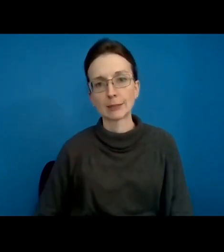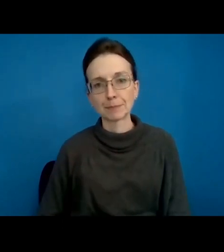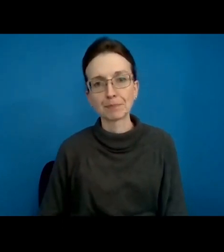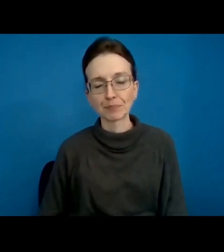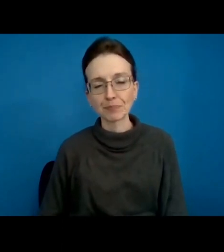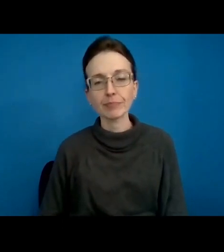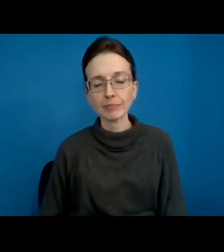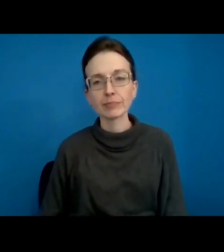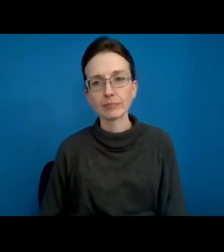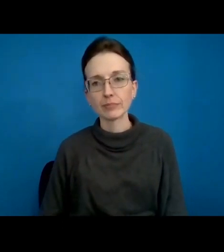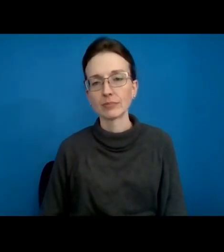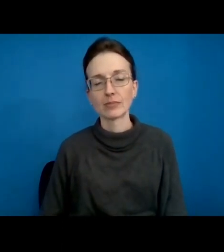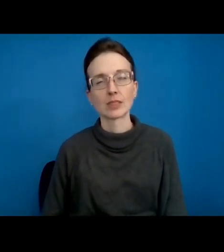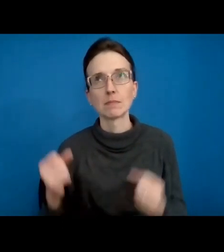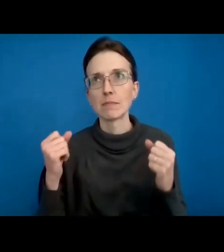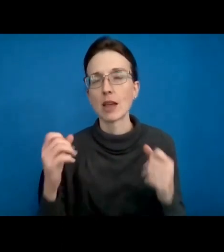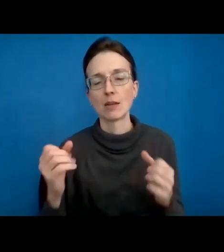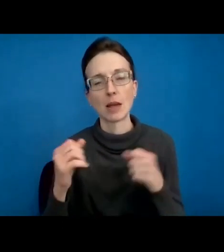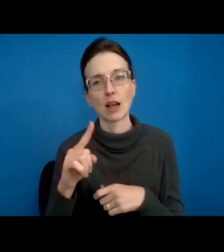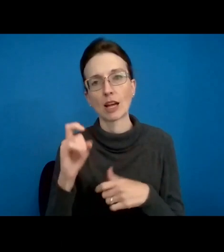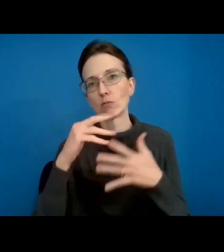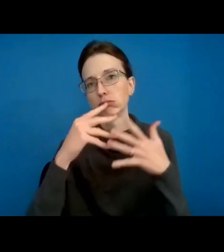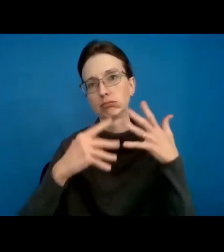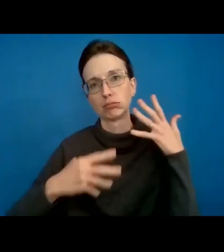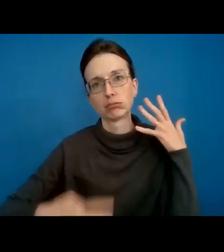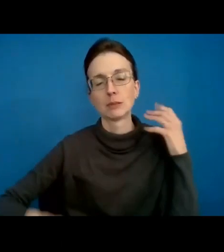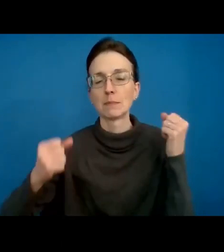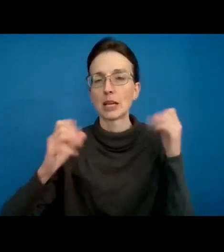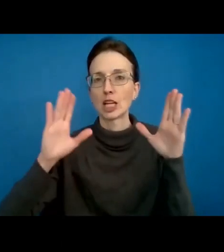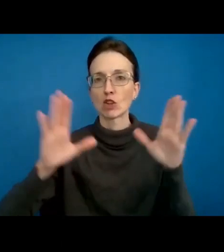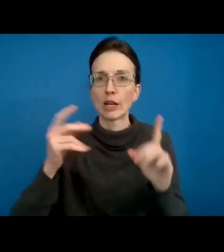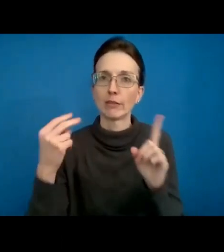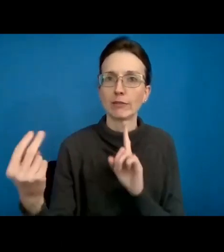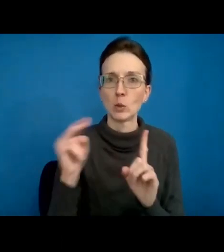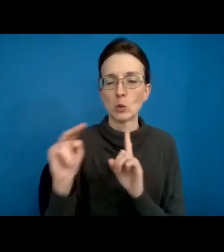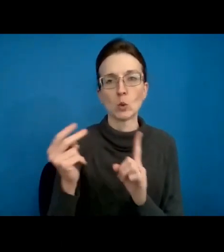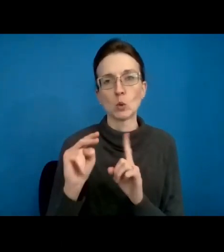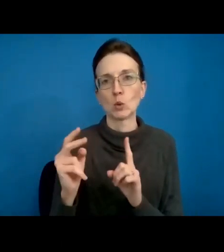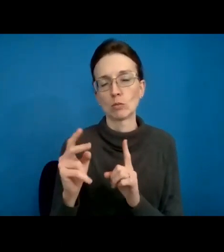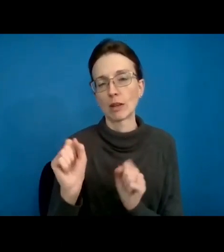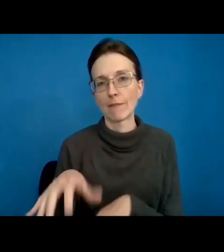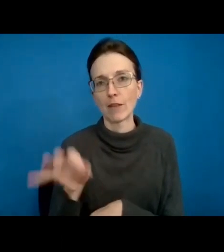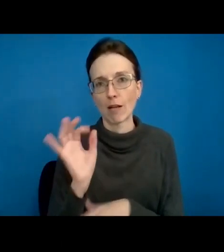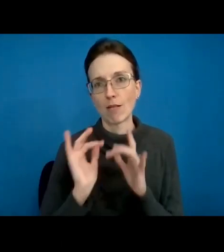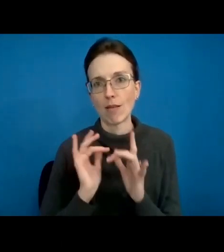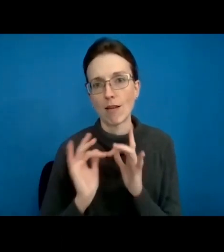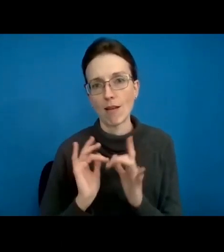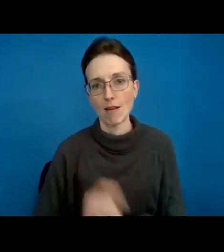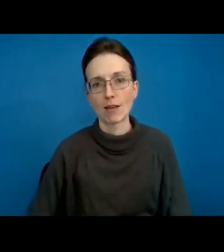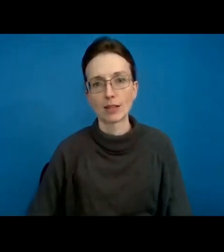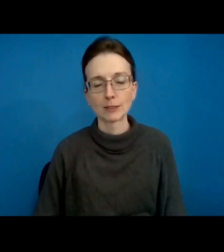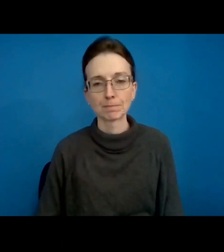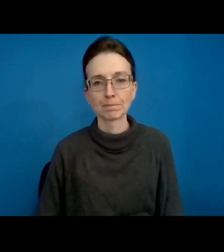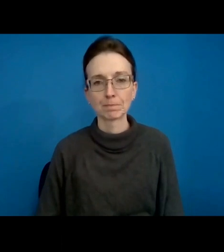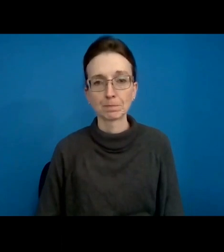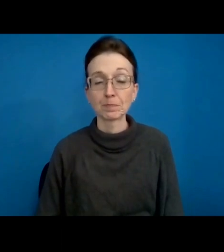there's just hundreds more. So, so many great voices online. We have a few